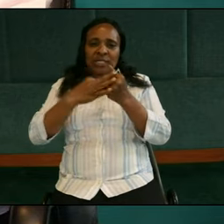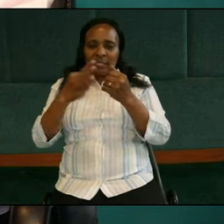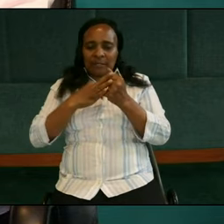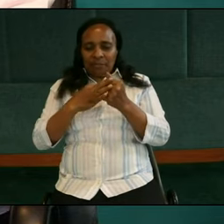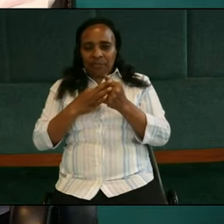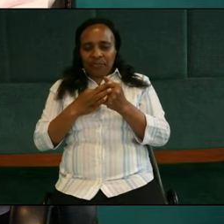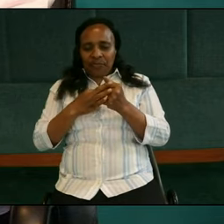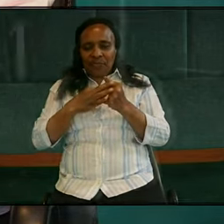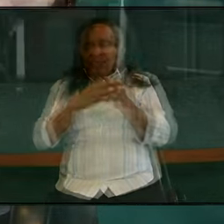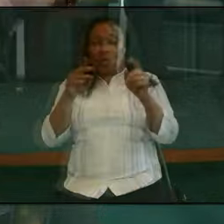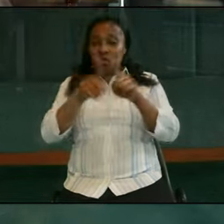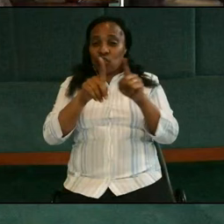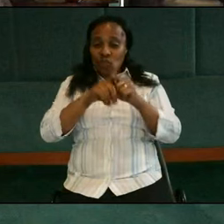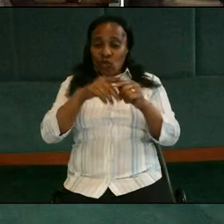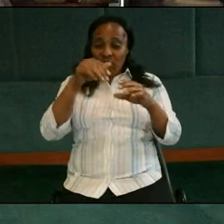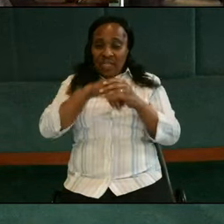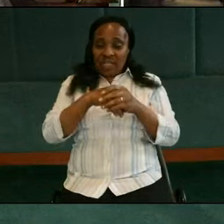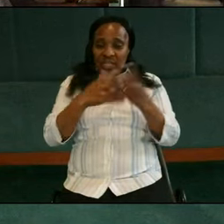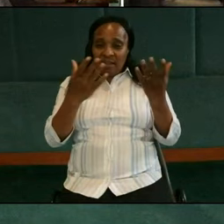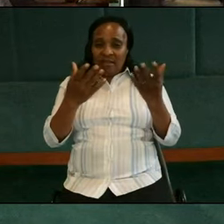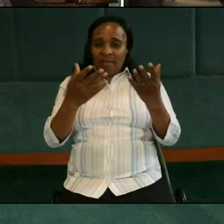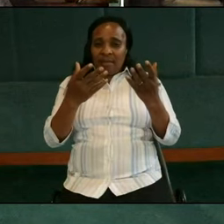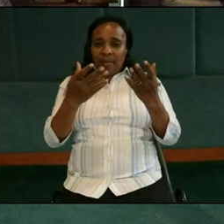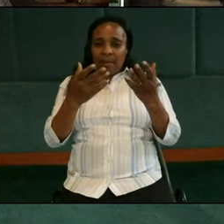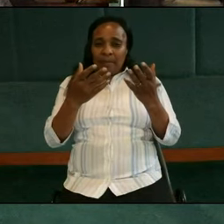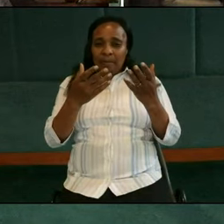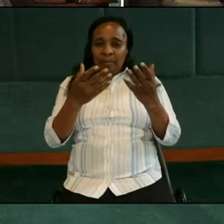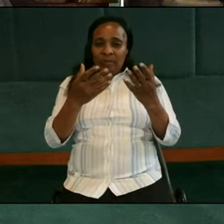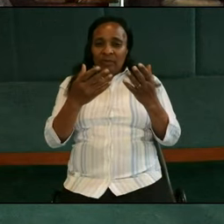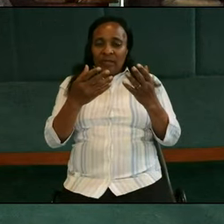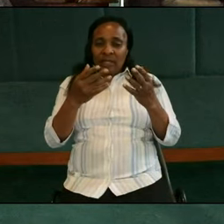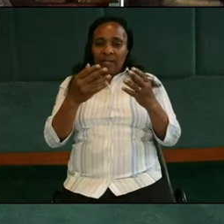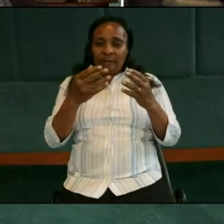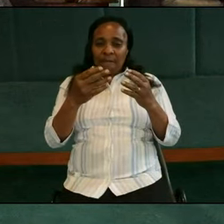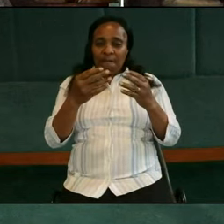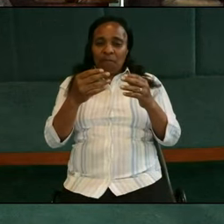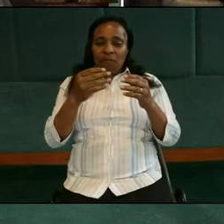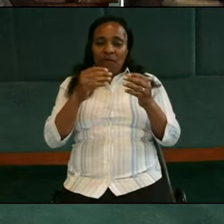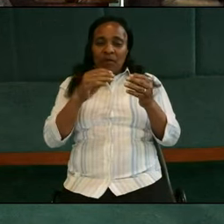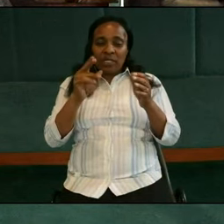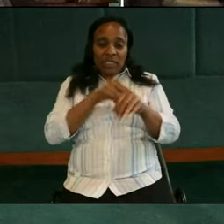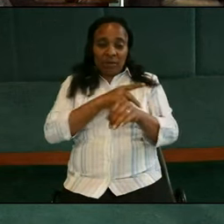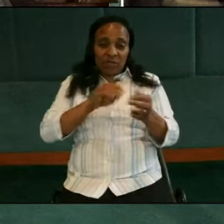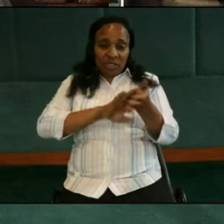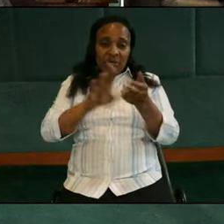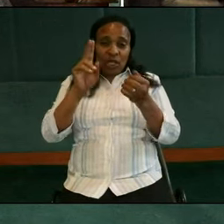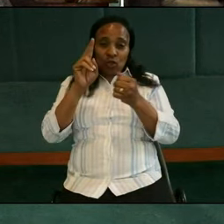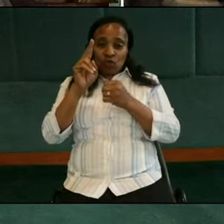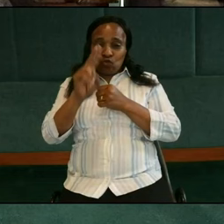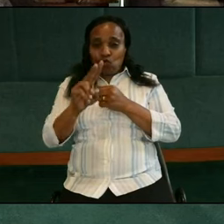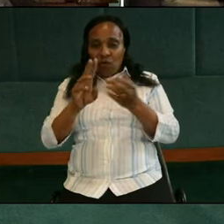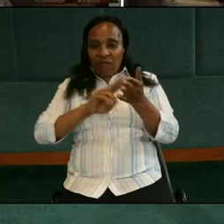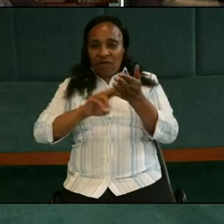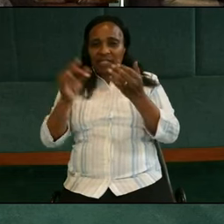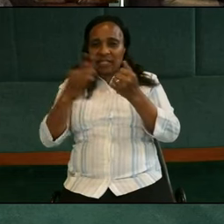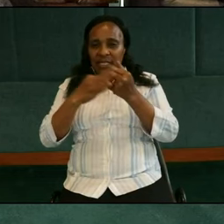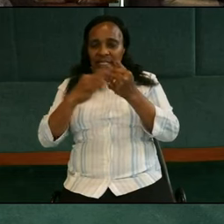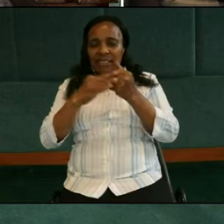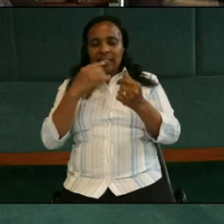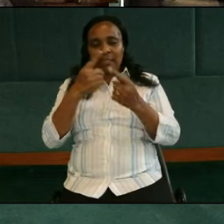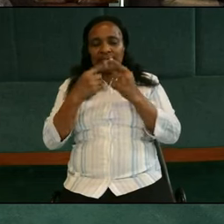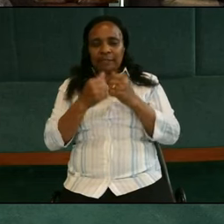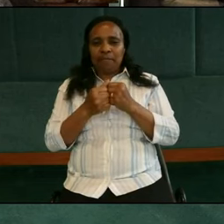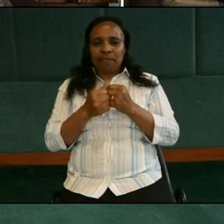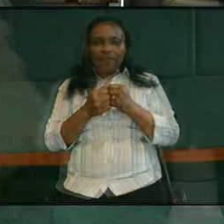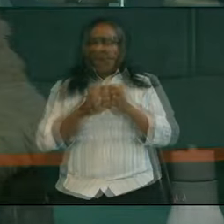that for us. It's also in the punchlines. That's a good thing. Psalm chapter 2, verse 8. Psalm chapter 2, verse 8, and it